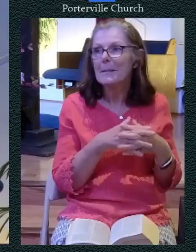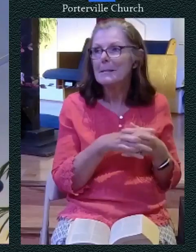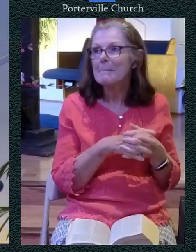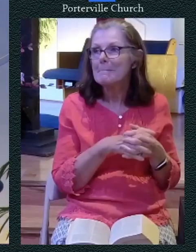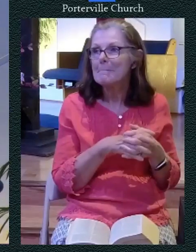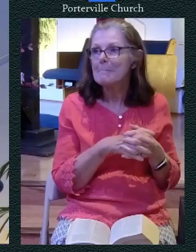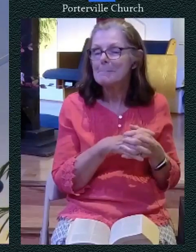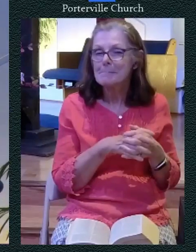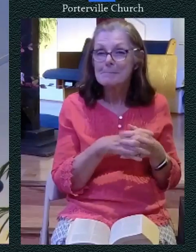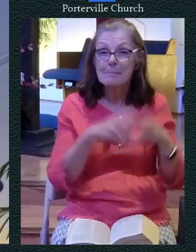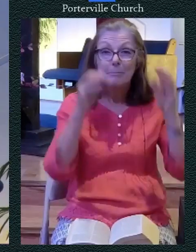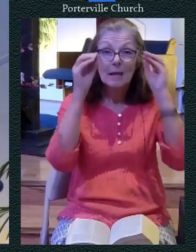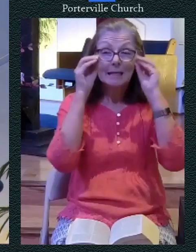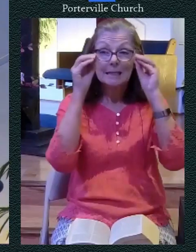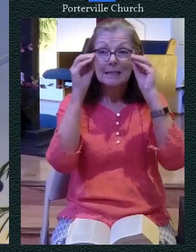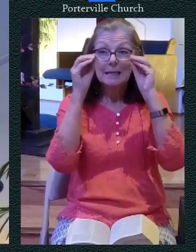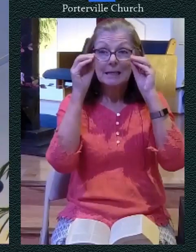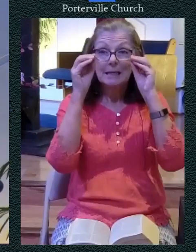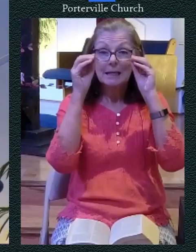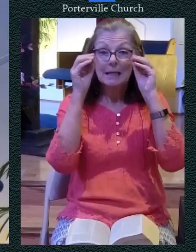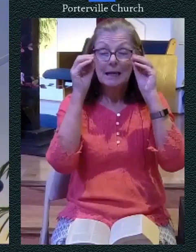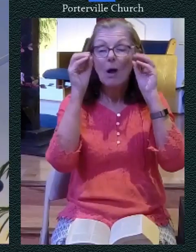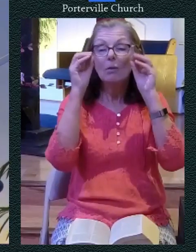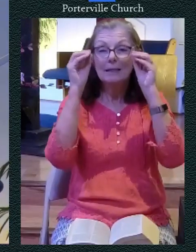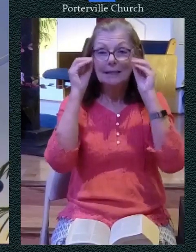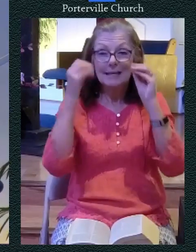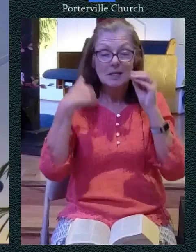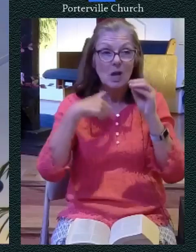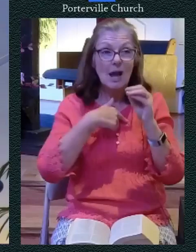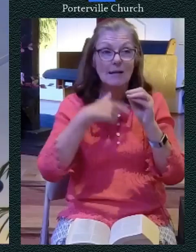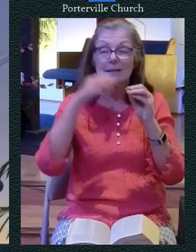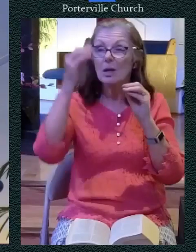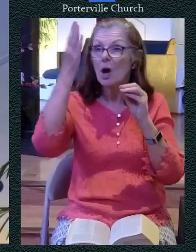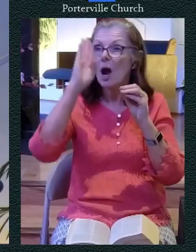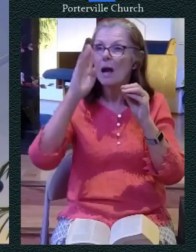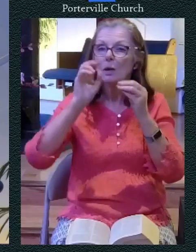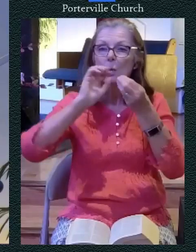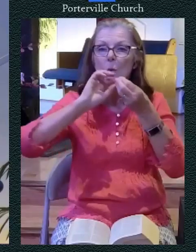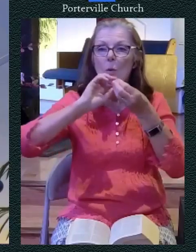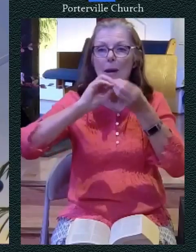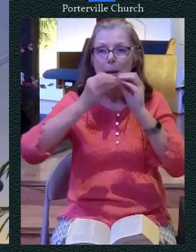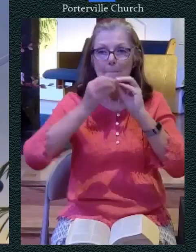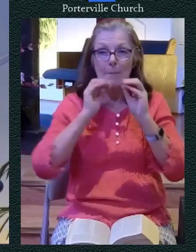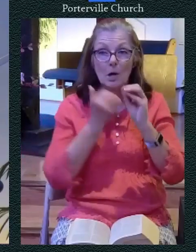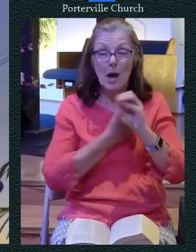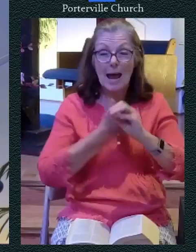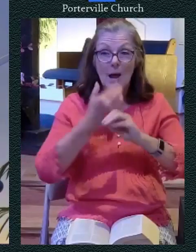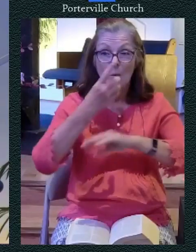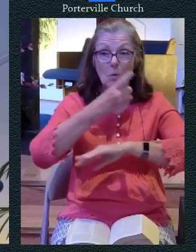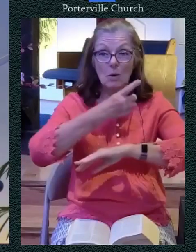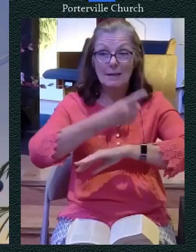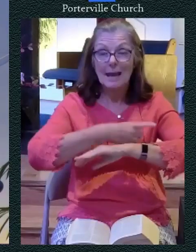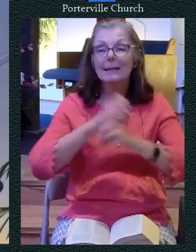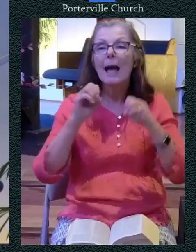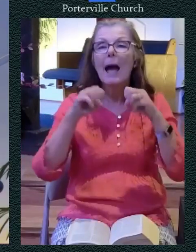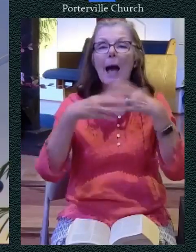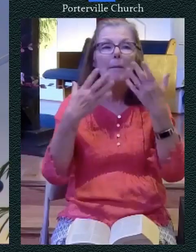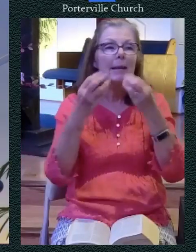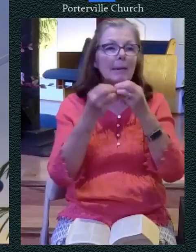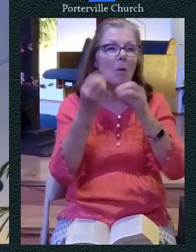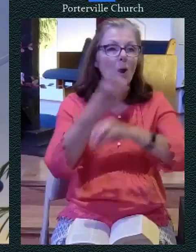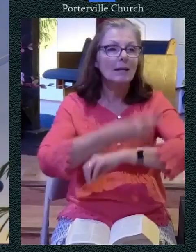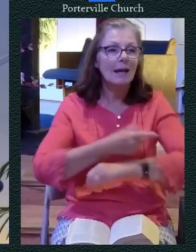Teach us, O God, to number our days, that we may present to you